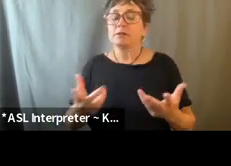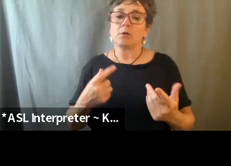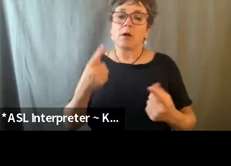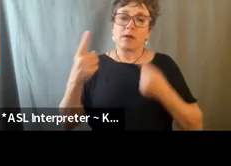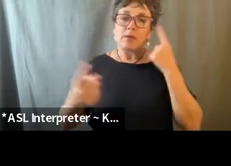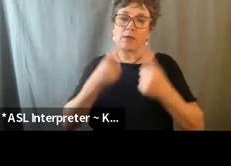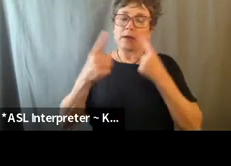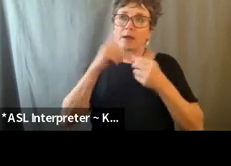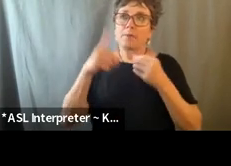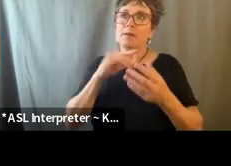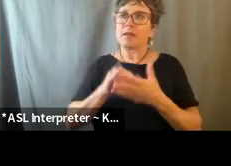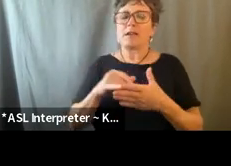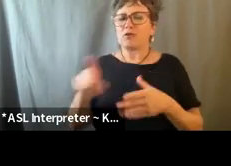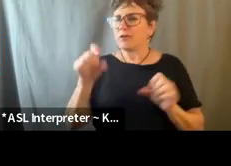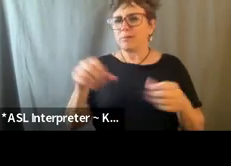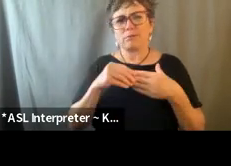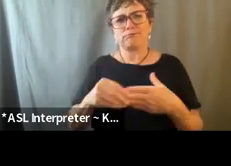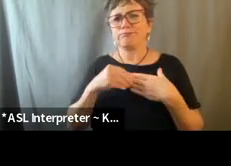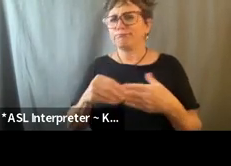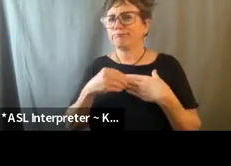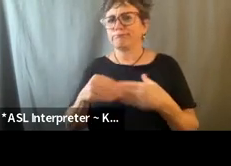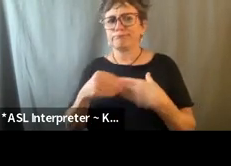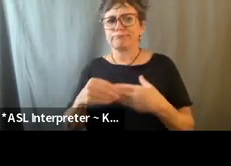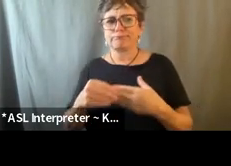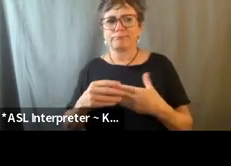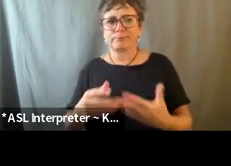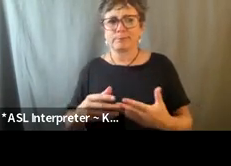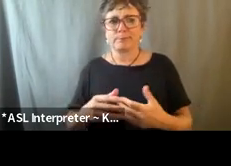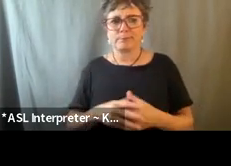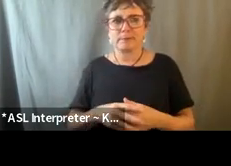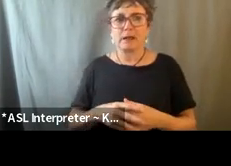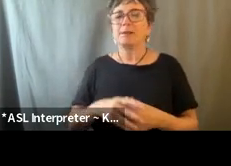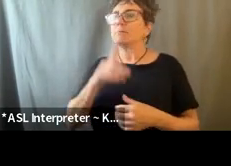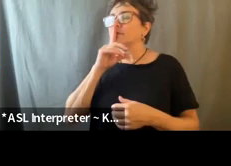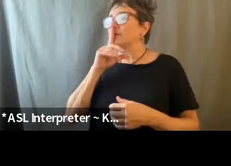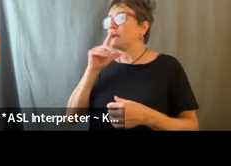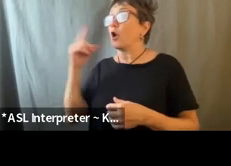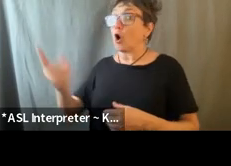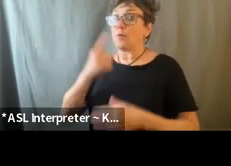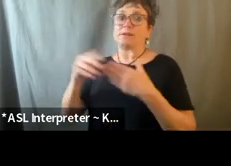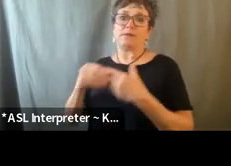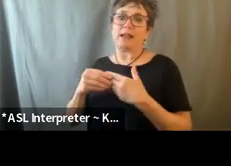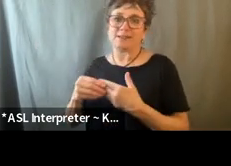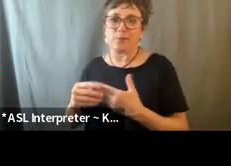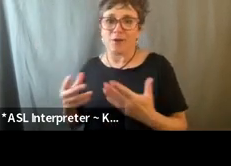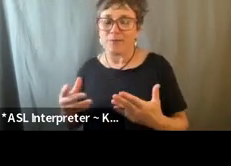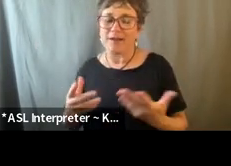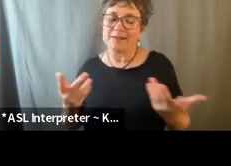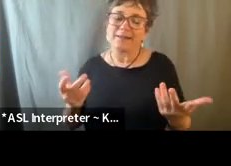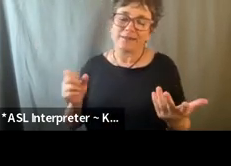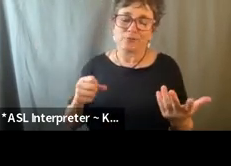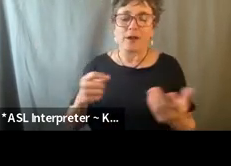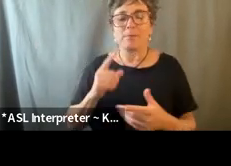be really flexible and not always flexible. That was not the way to phrase it, but it can be a little bit more